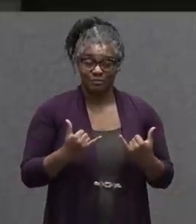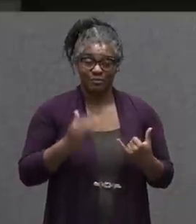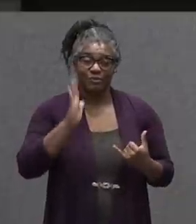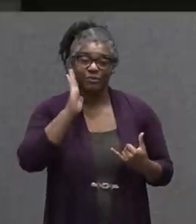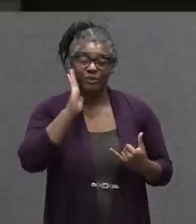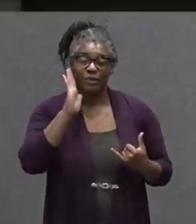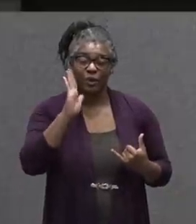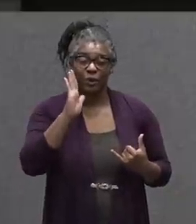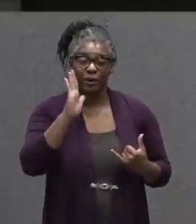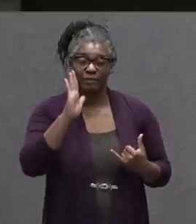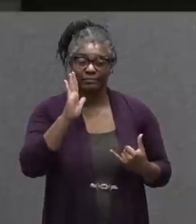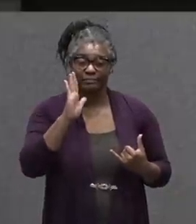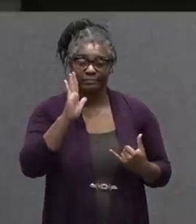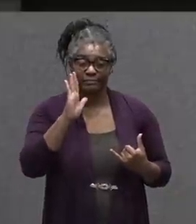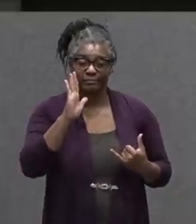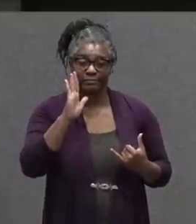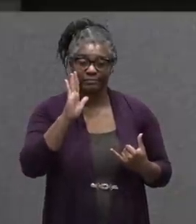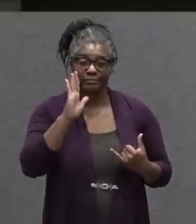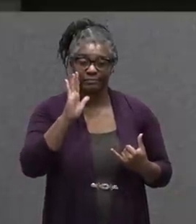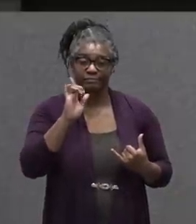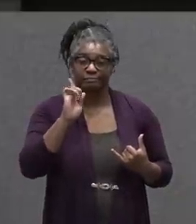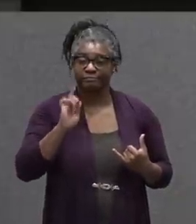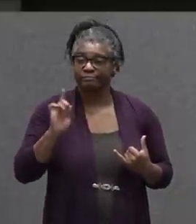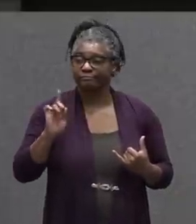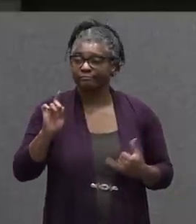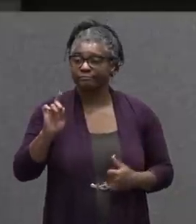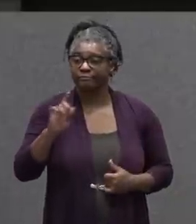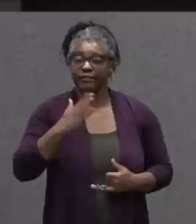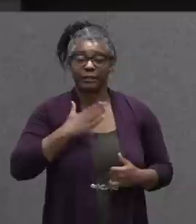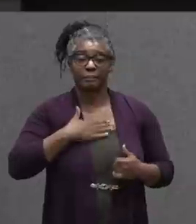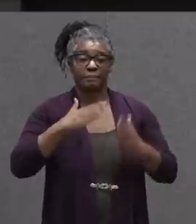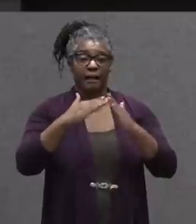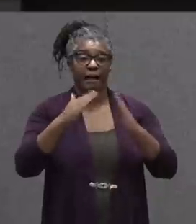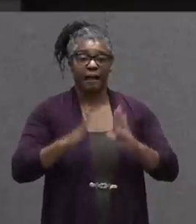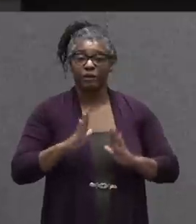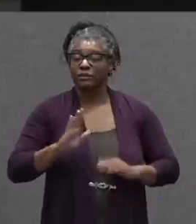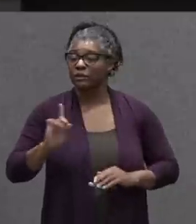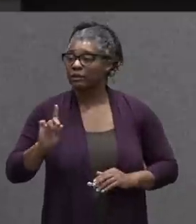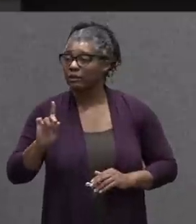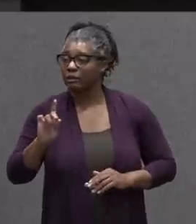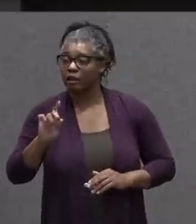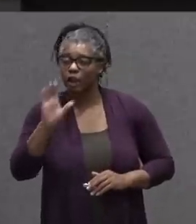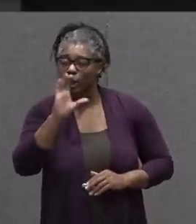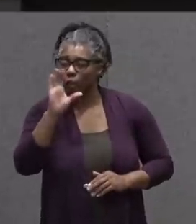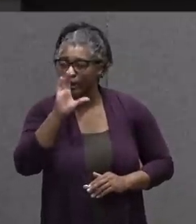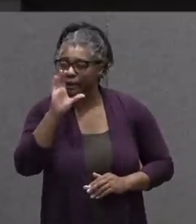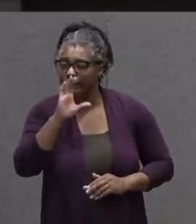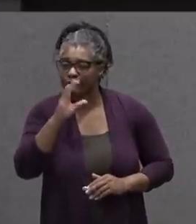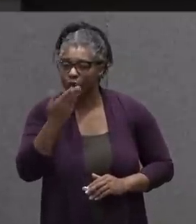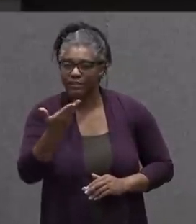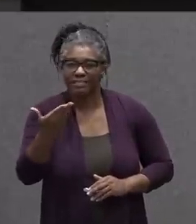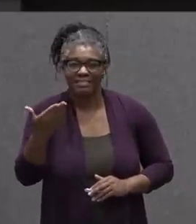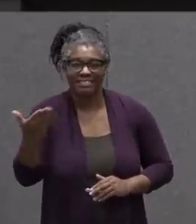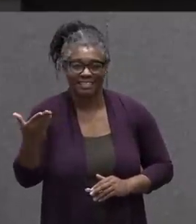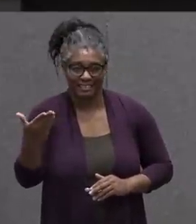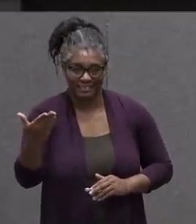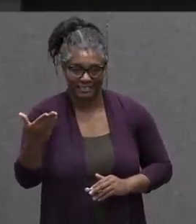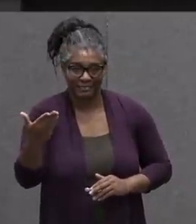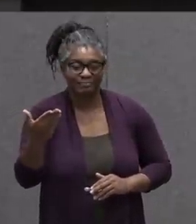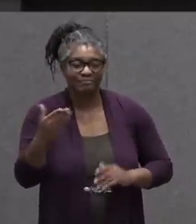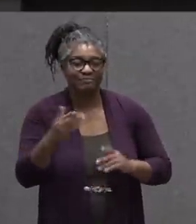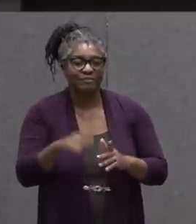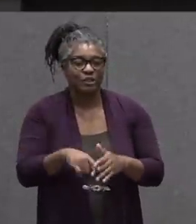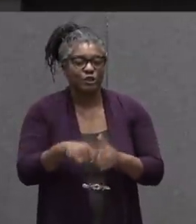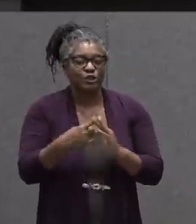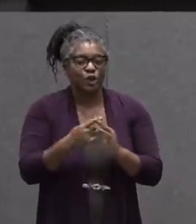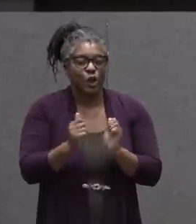and find words that start with the sound bull. And I did this already. I